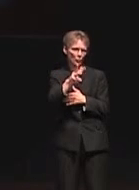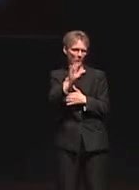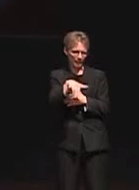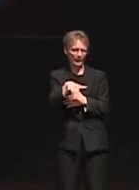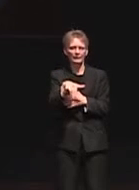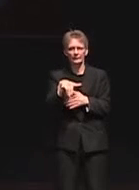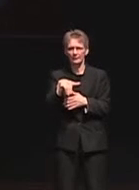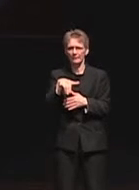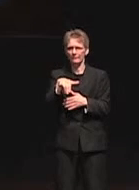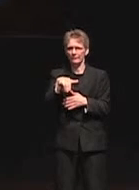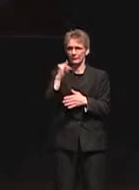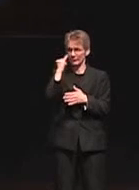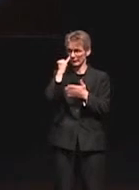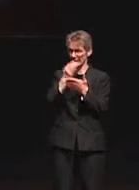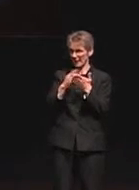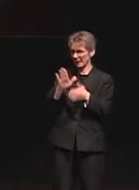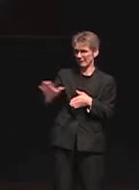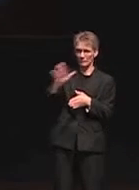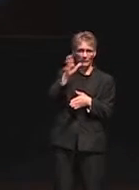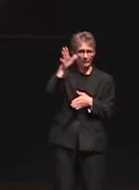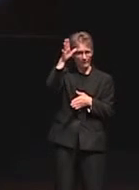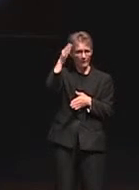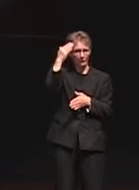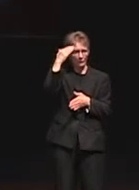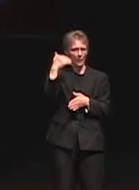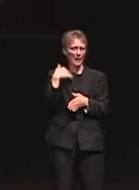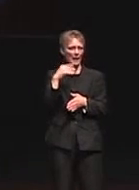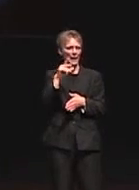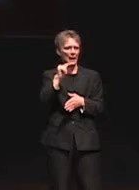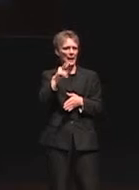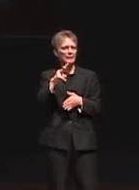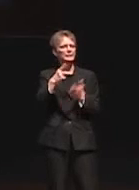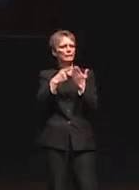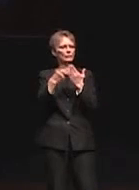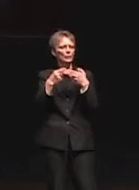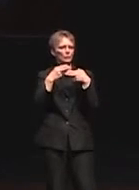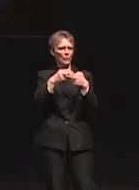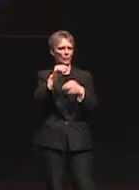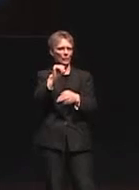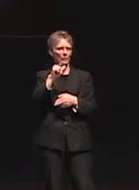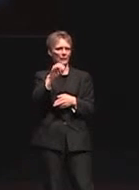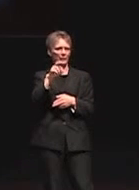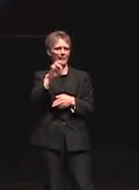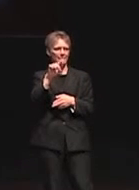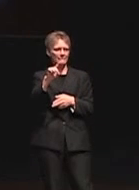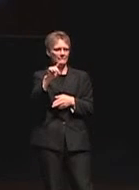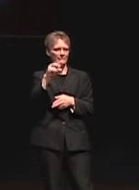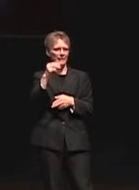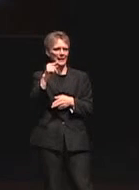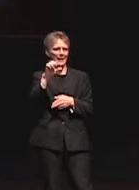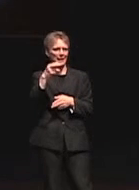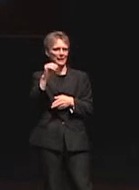right. If some of your parents know, there was a television show called Alfred Hitchcock Presents. And at the beginning of the show,